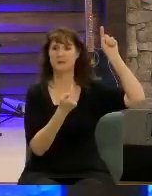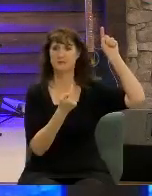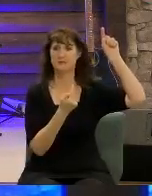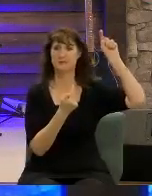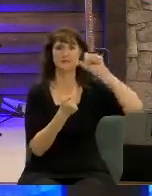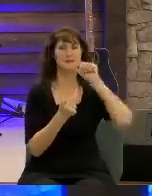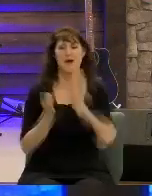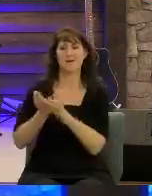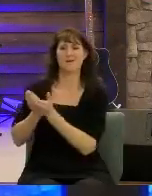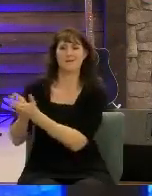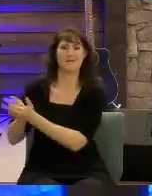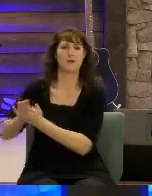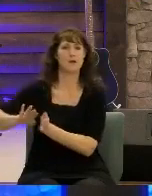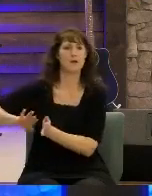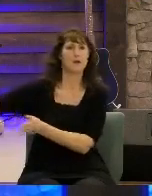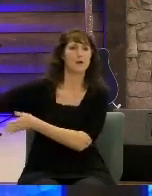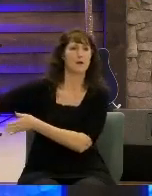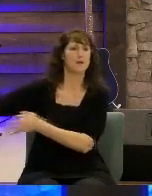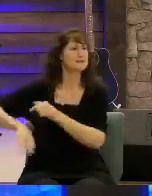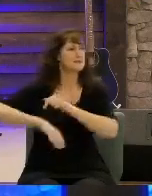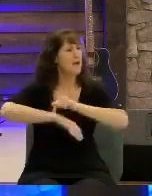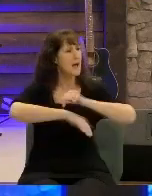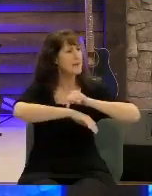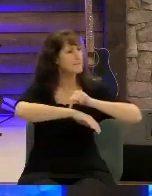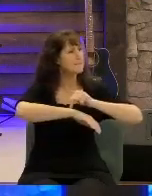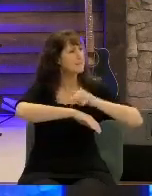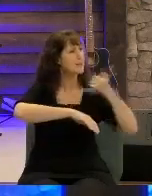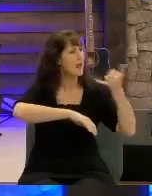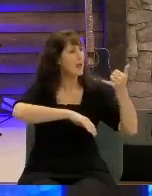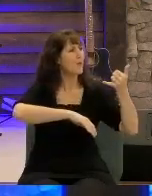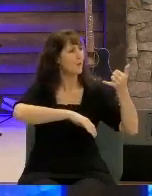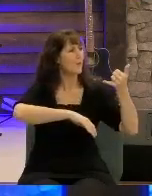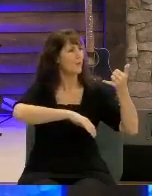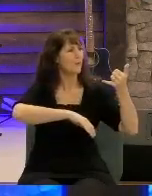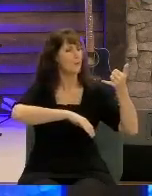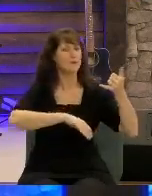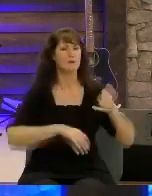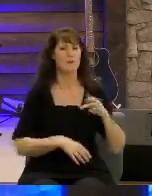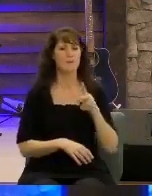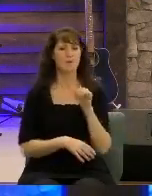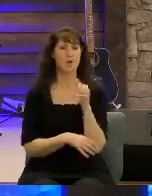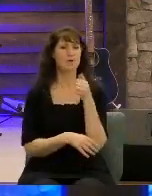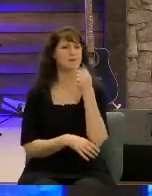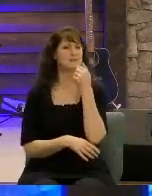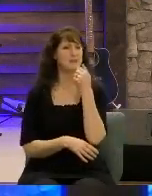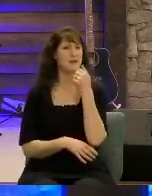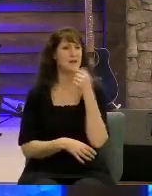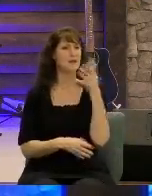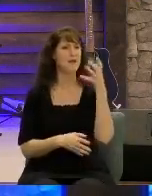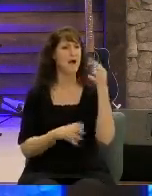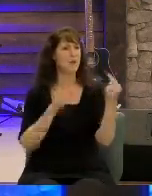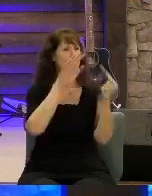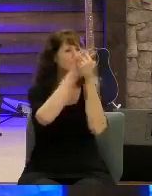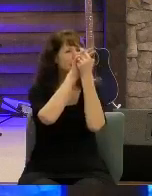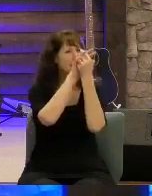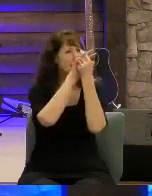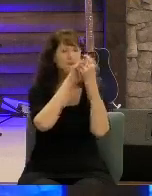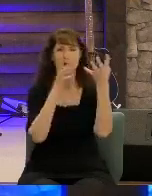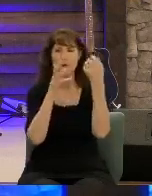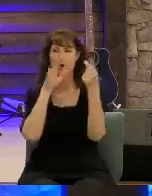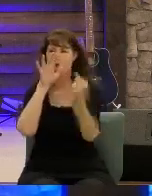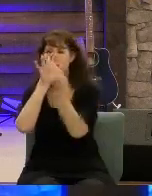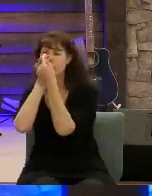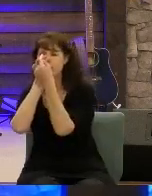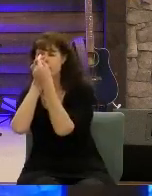Thank you. Amen? You hear me? It's time. Yes. It's time. What does Paul Lane say? I want you to get this. I want you to get